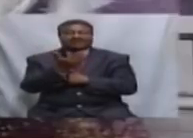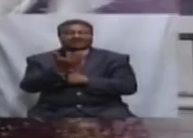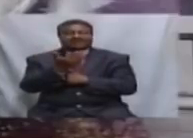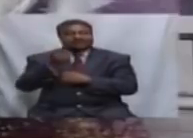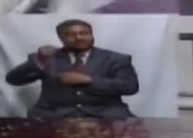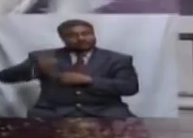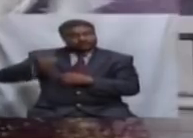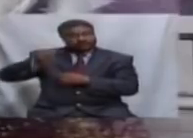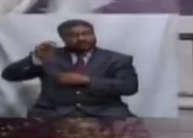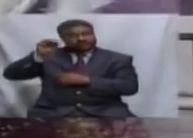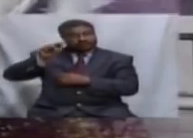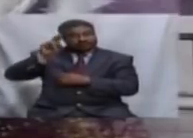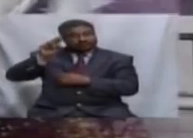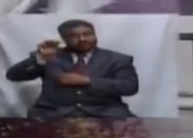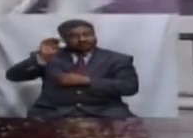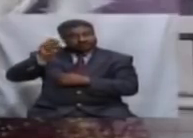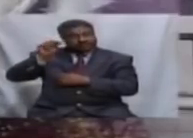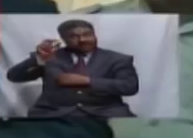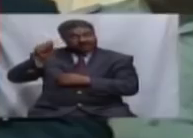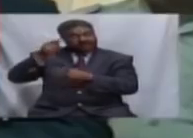labor-intensive sectors like agriculture.